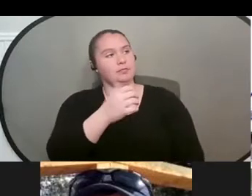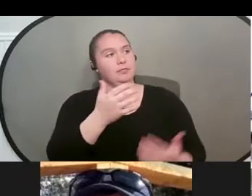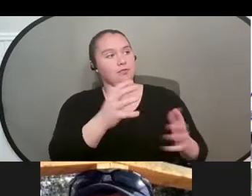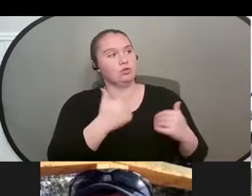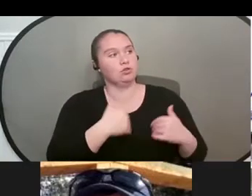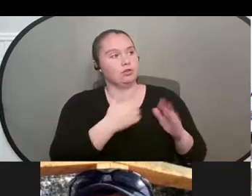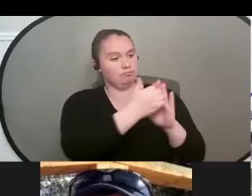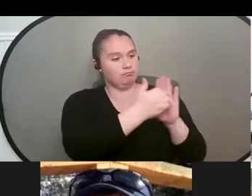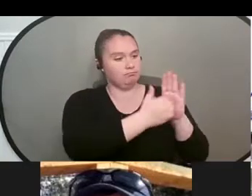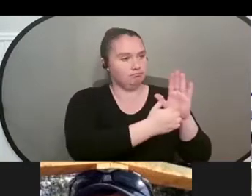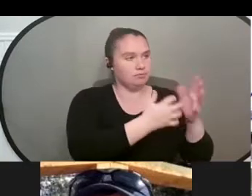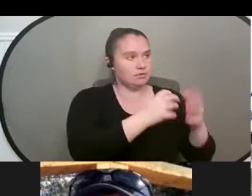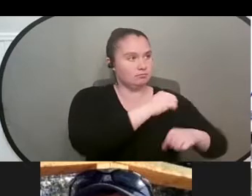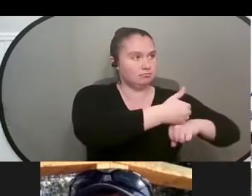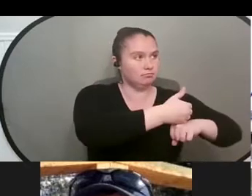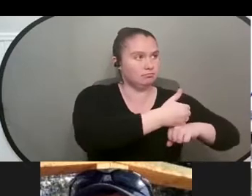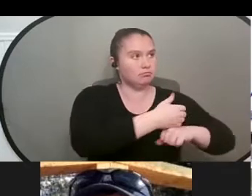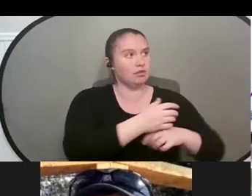are here.